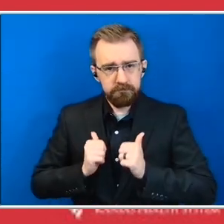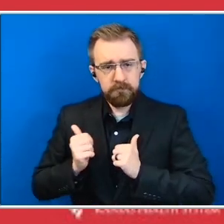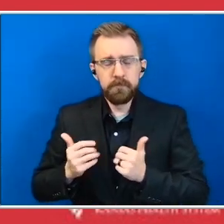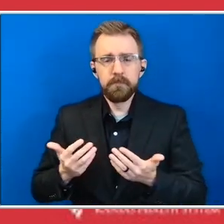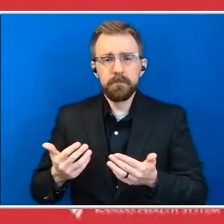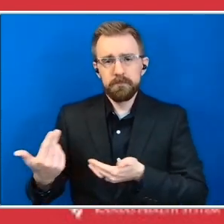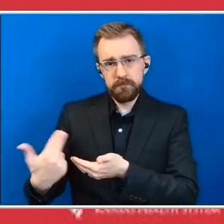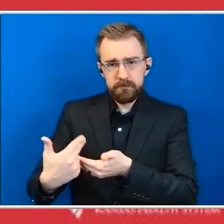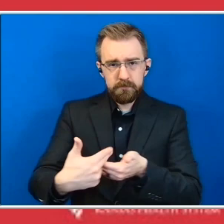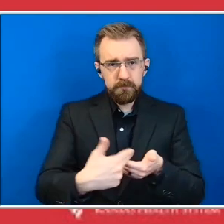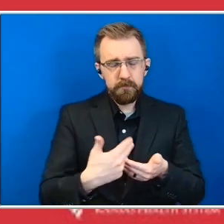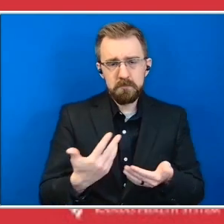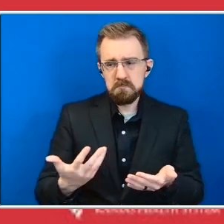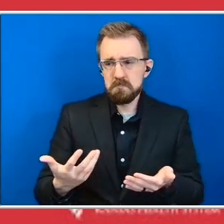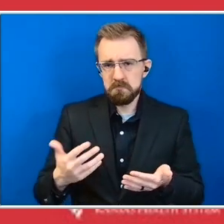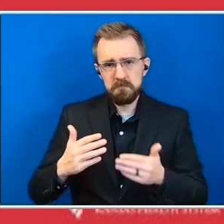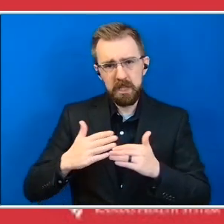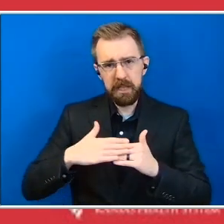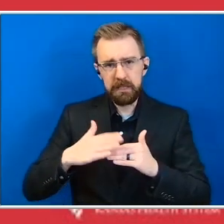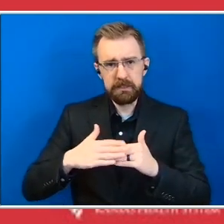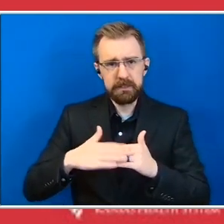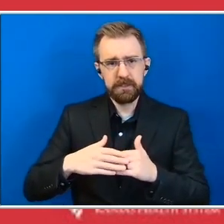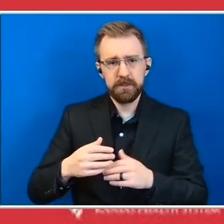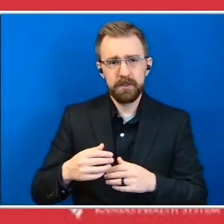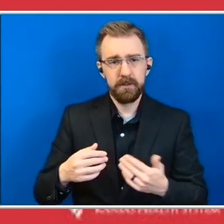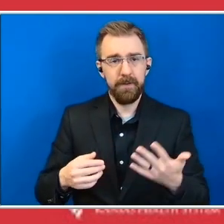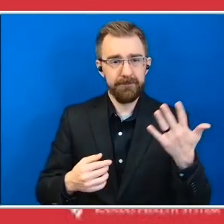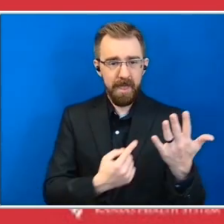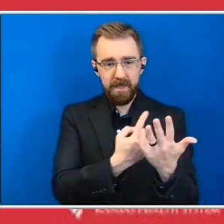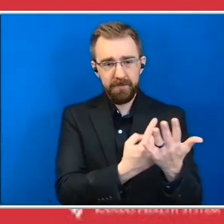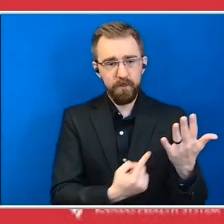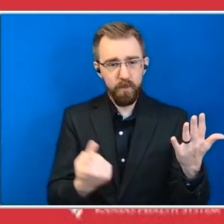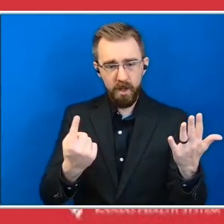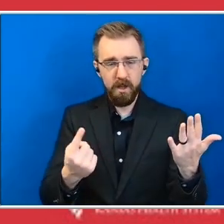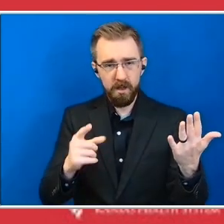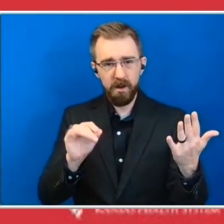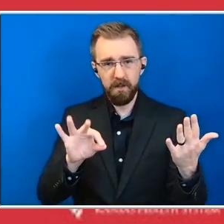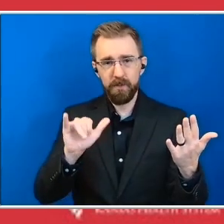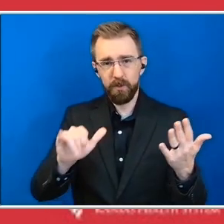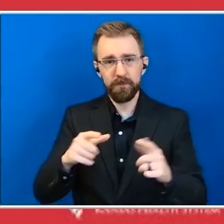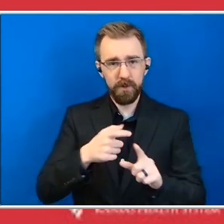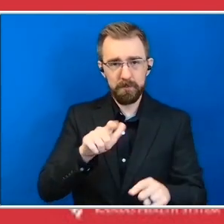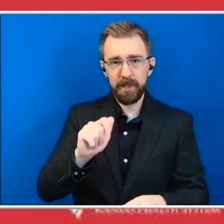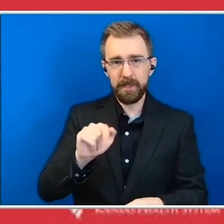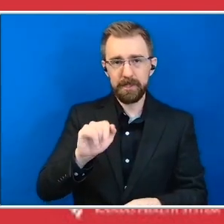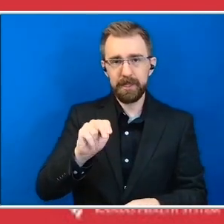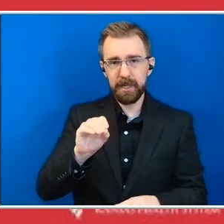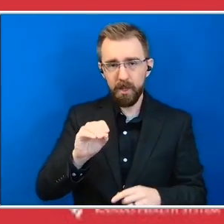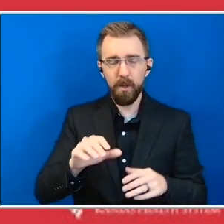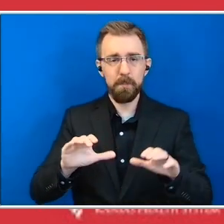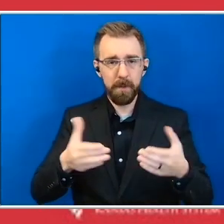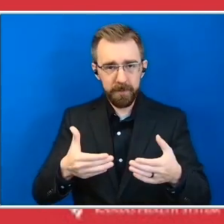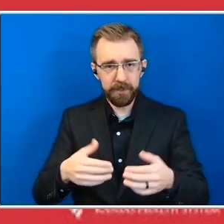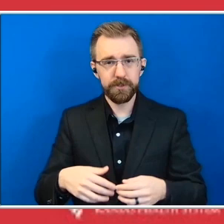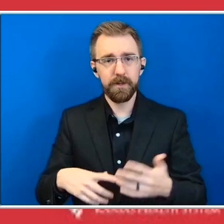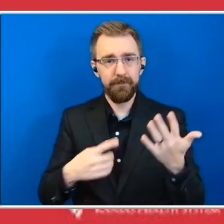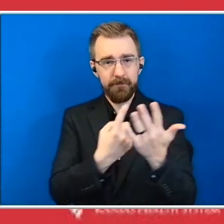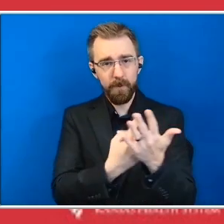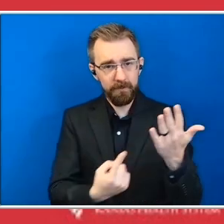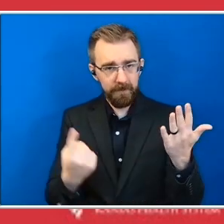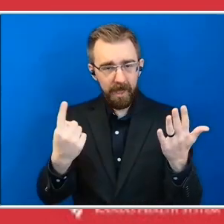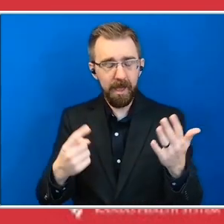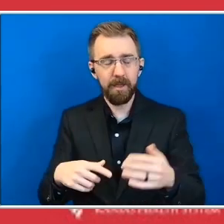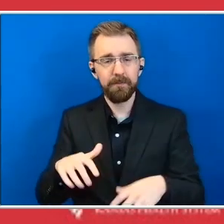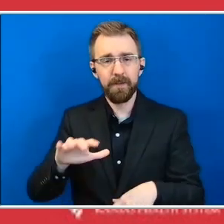enrolled at least 1 out of 5 of those from Latino populations, 1 out of 5 African